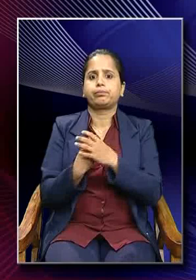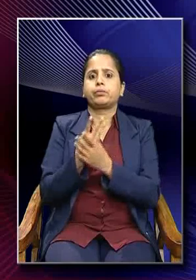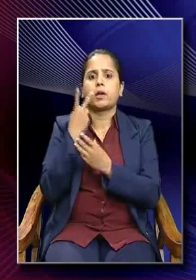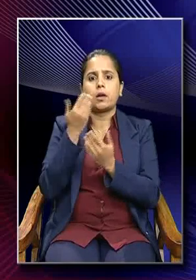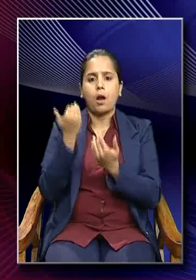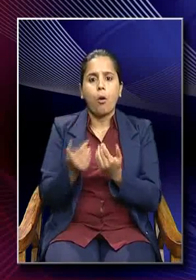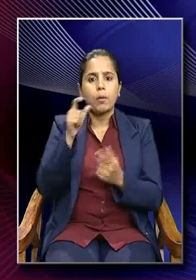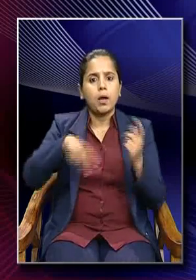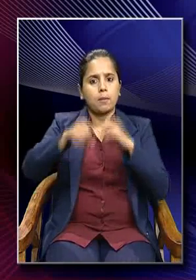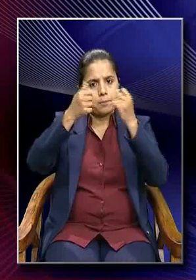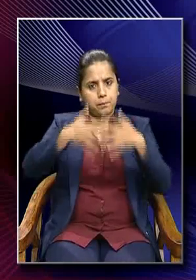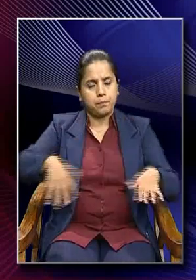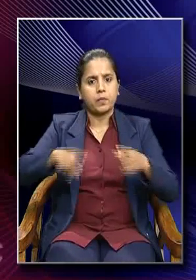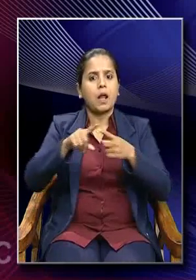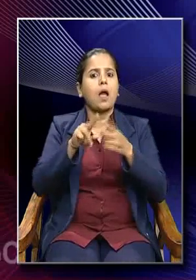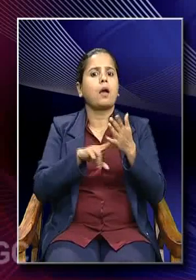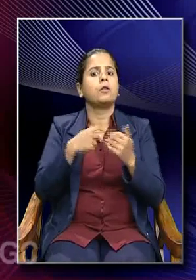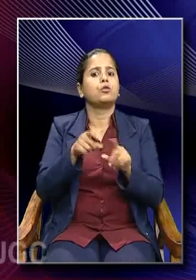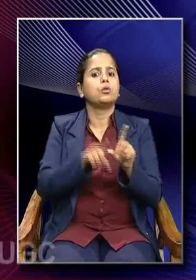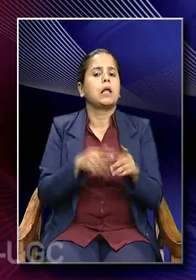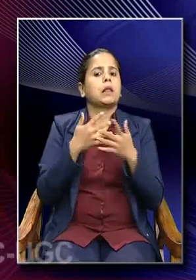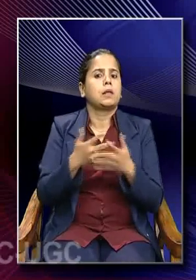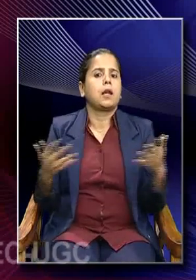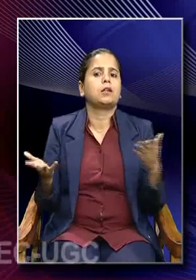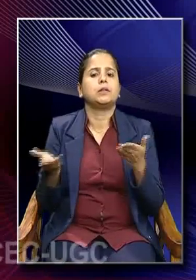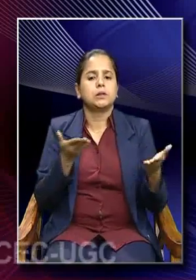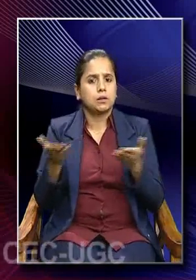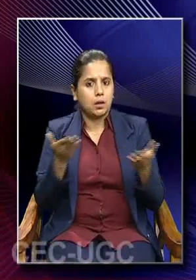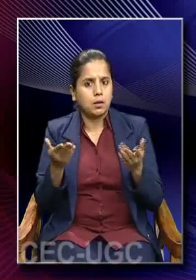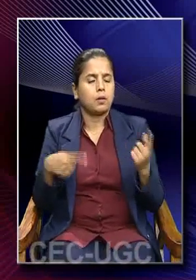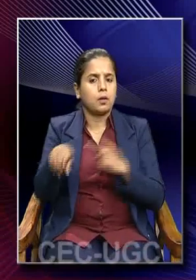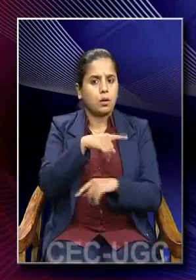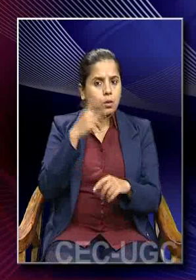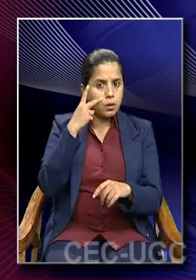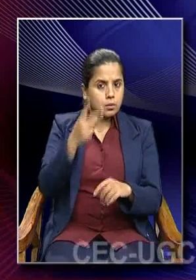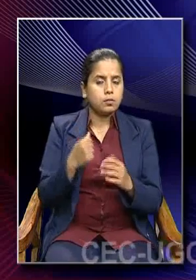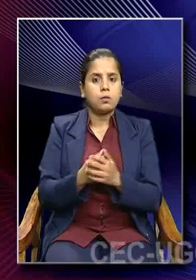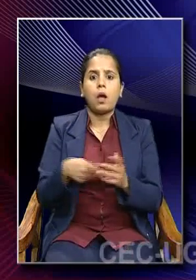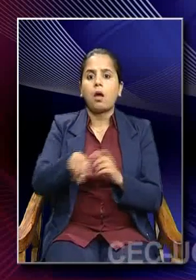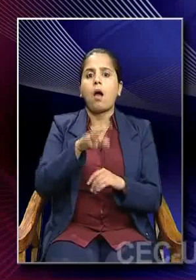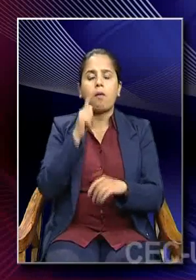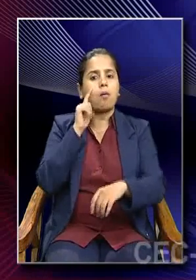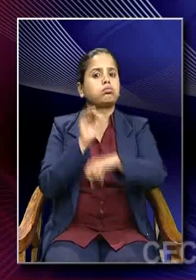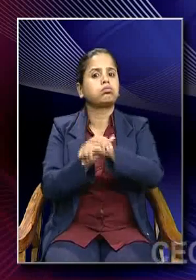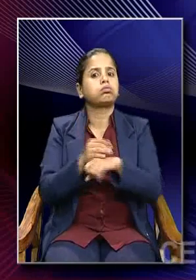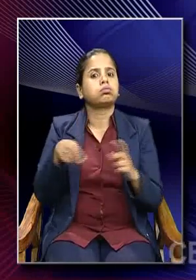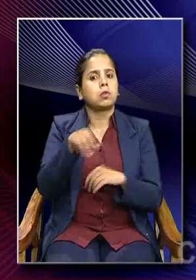for decentralized energy products and services have been recognized, and